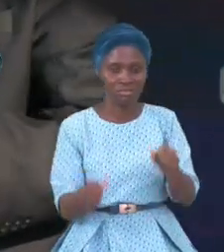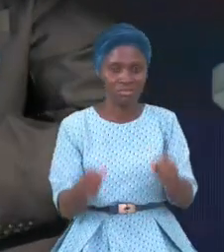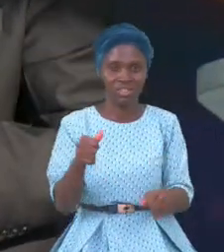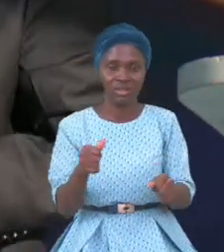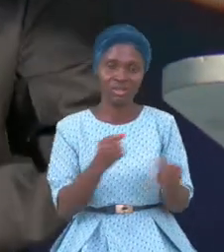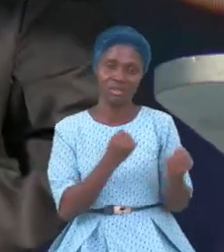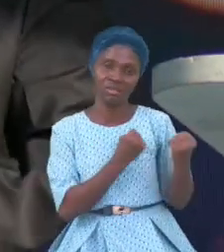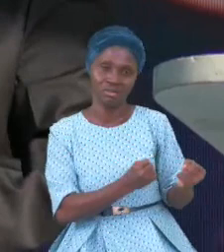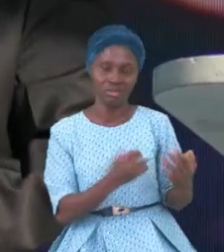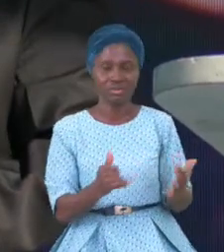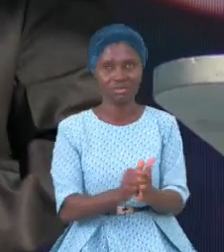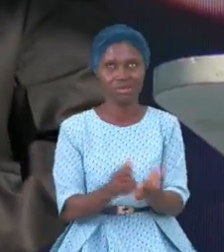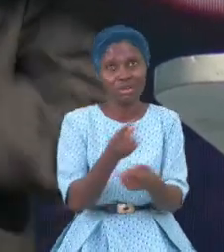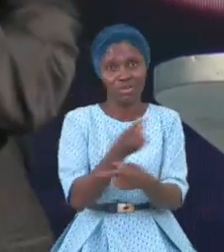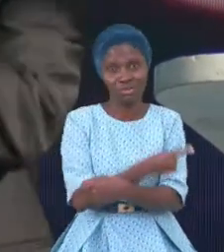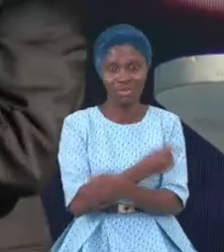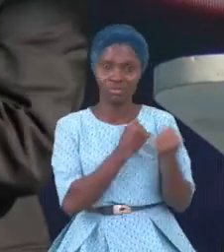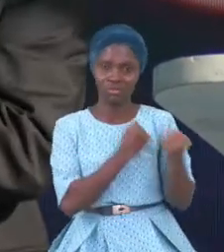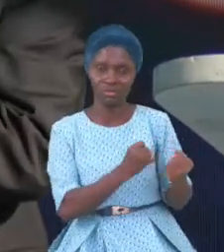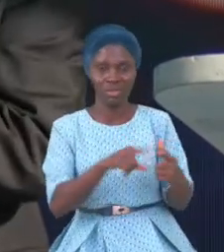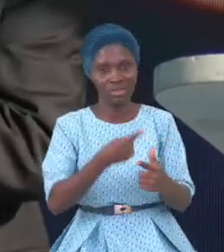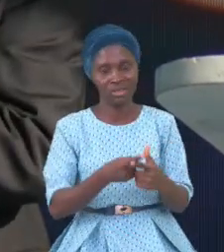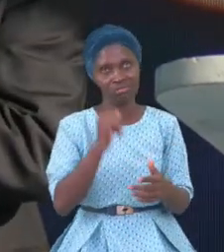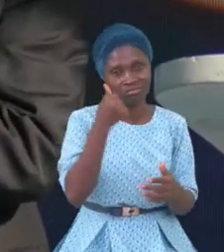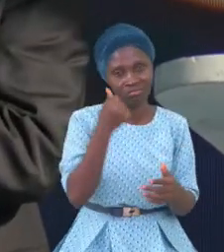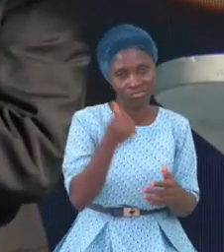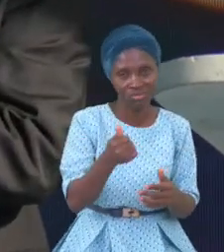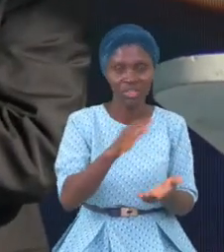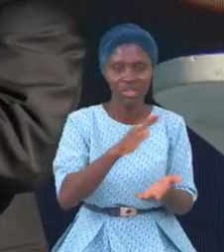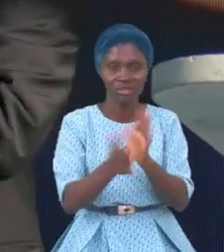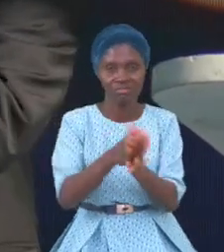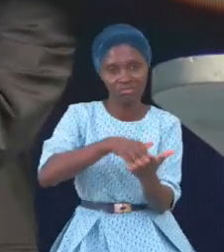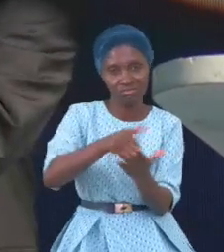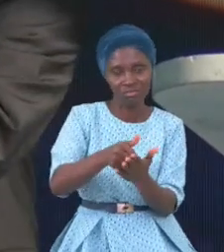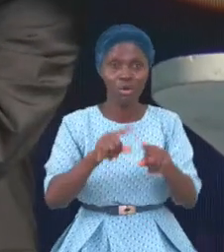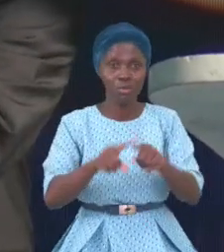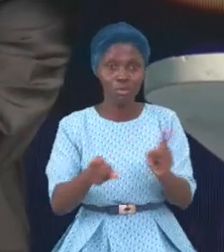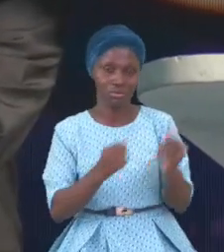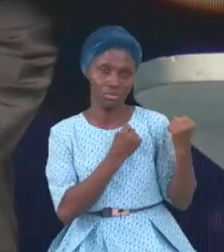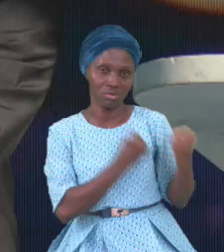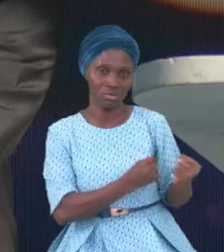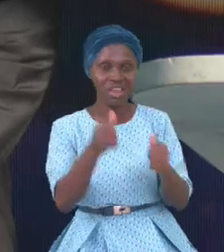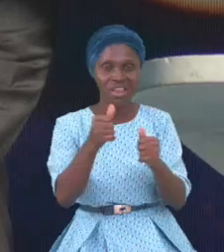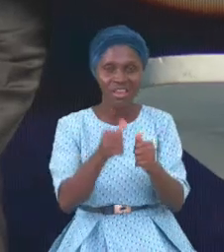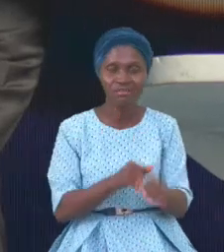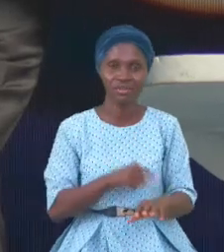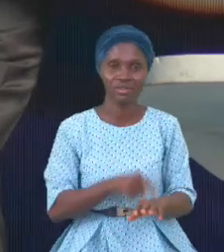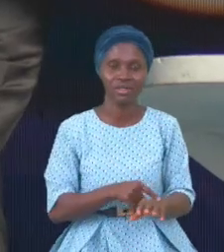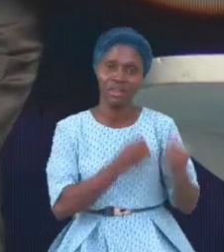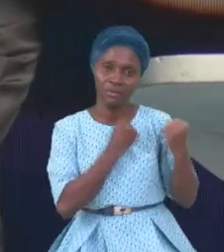tomorrow I don't know where I am, but courageous every time. Courageous with